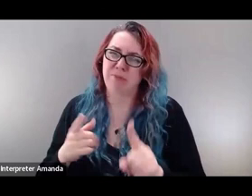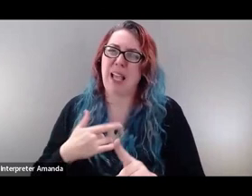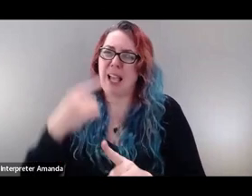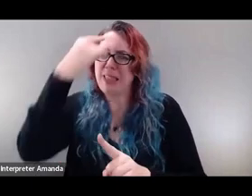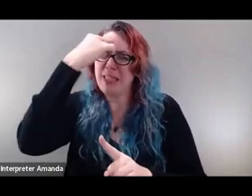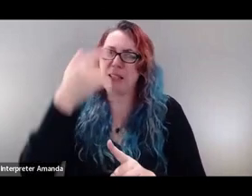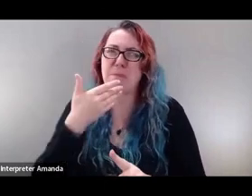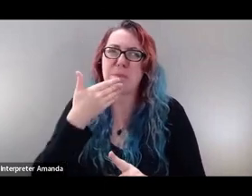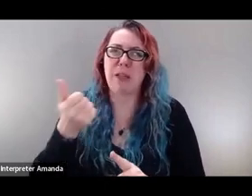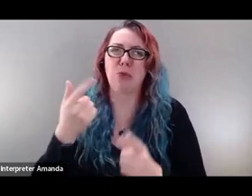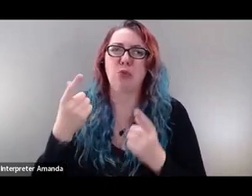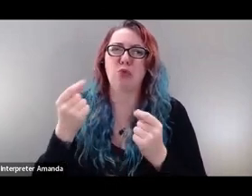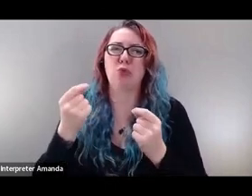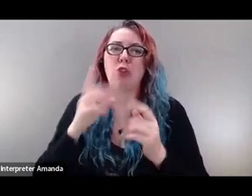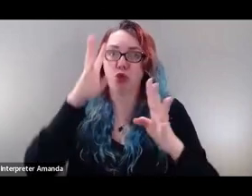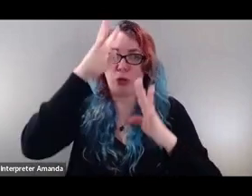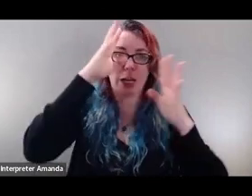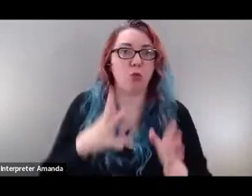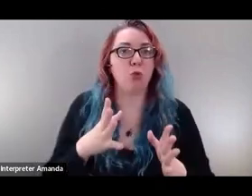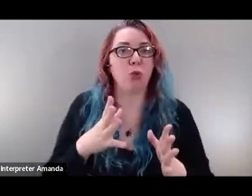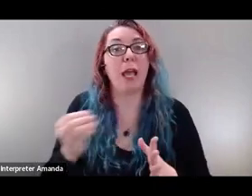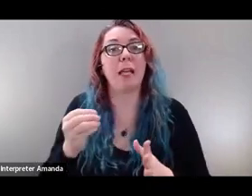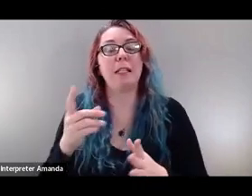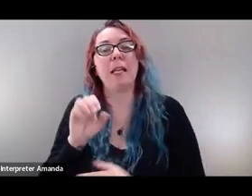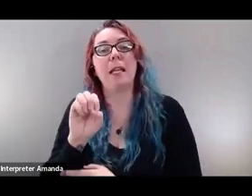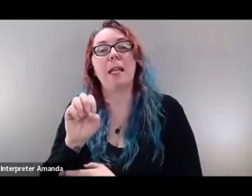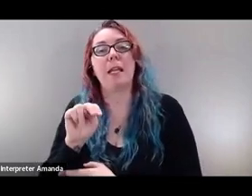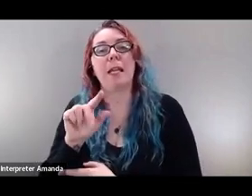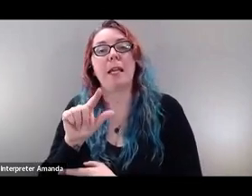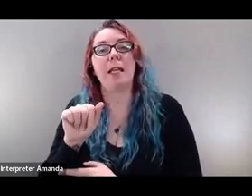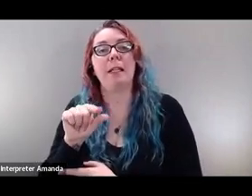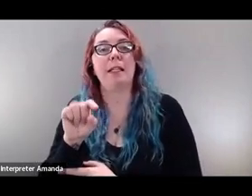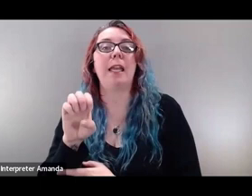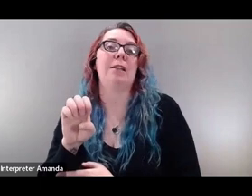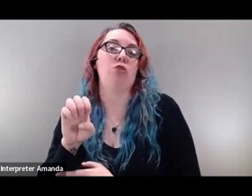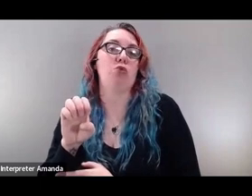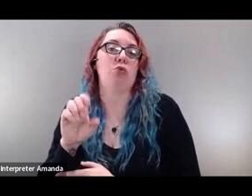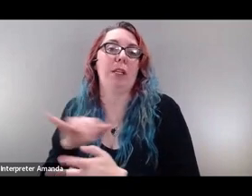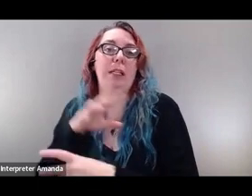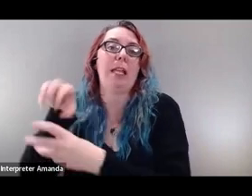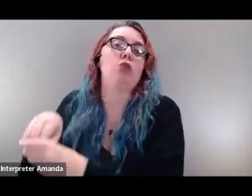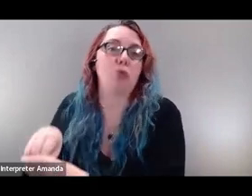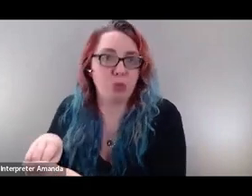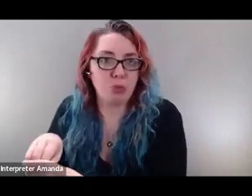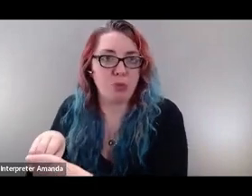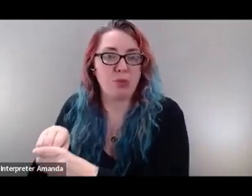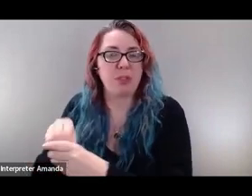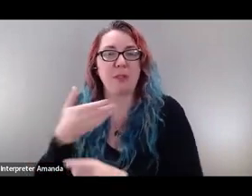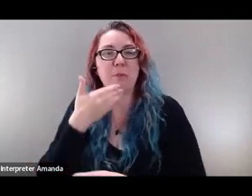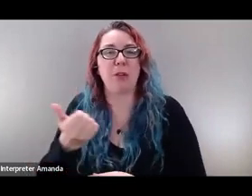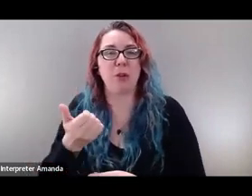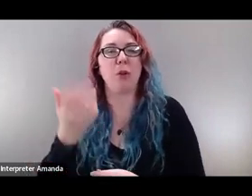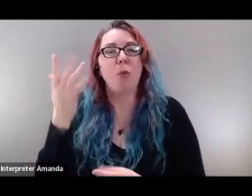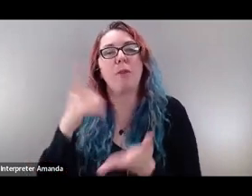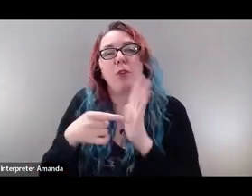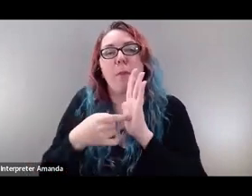with a beautiful flower without plucking it and taking it home. You can leave it right where it is and it's in its home and its community. So